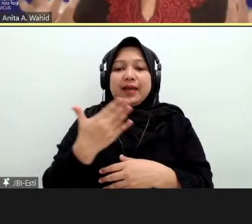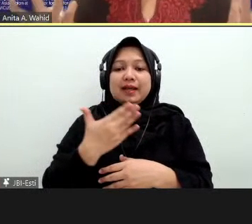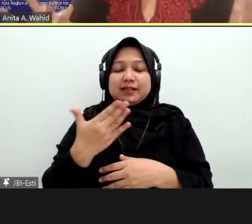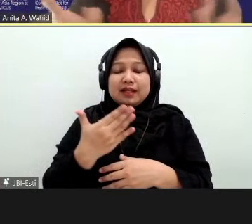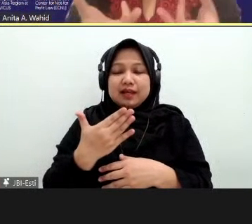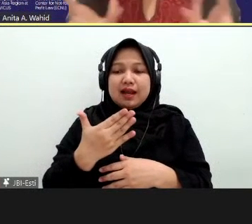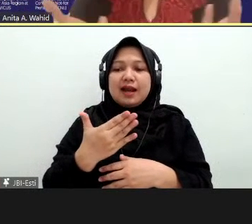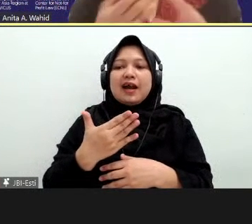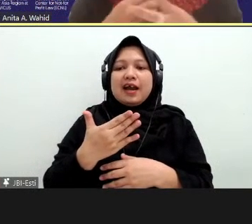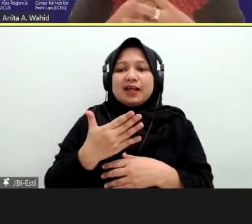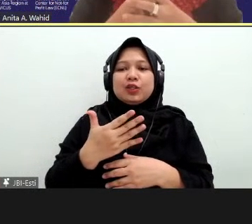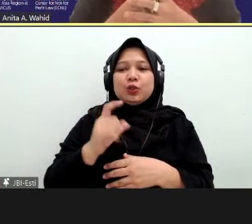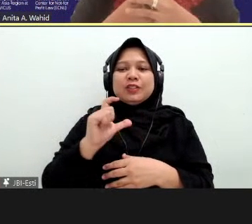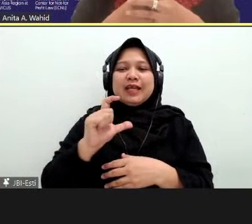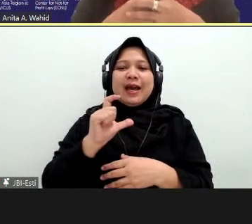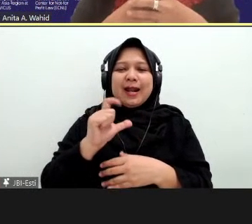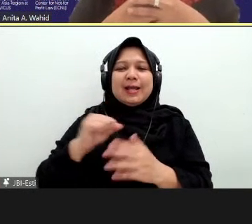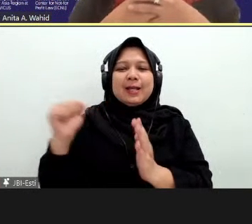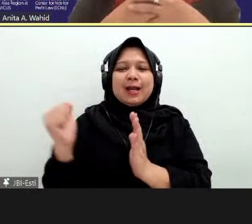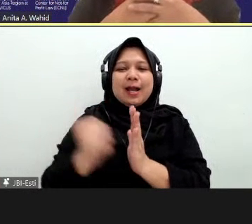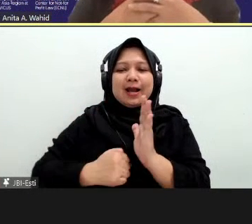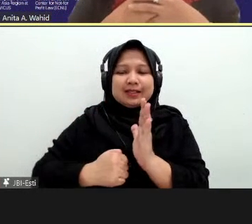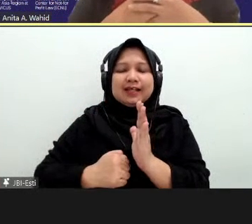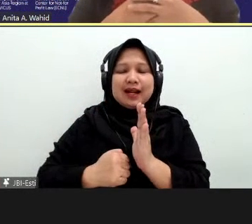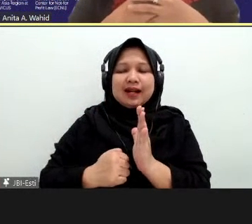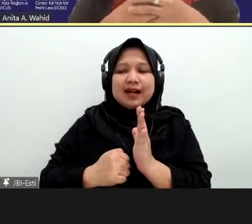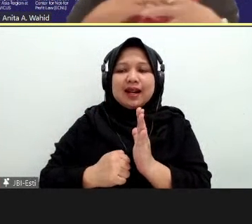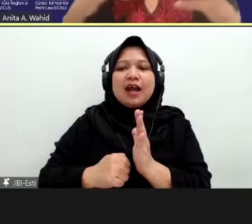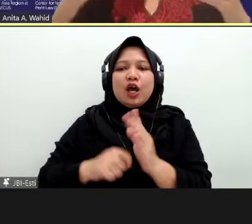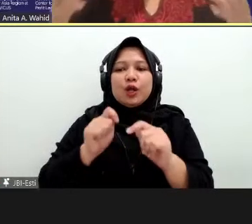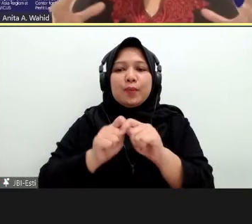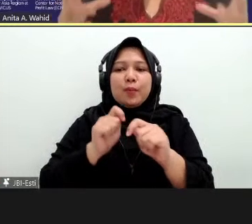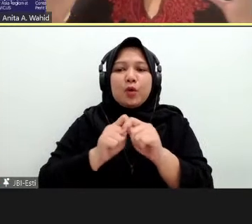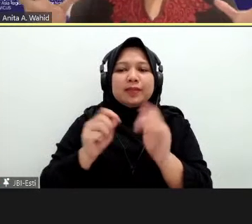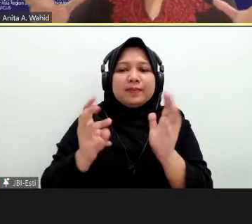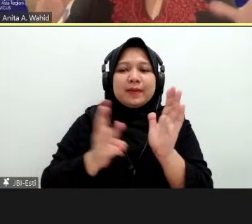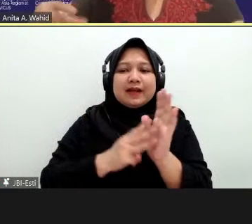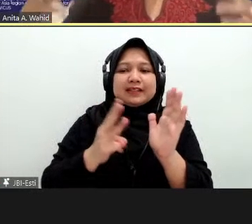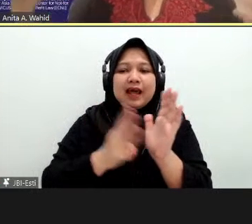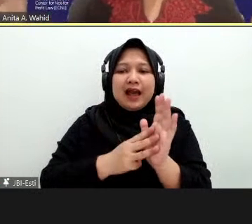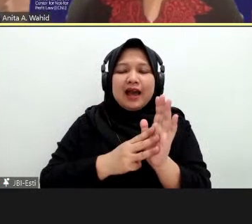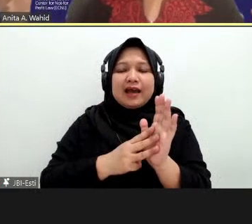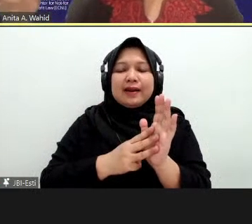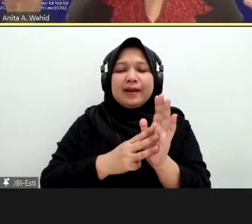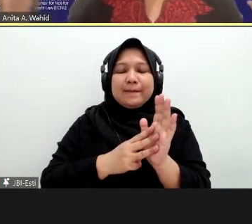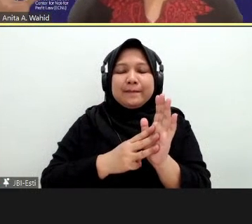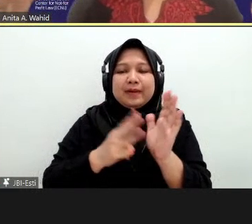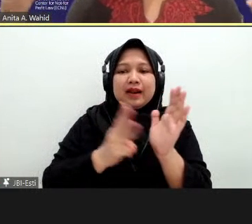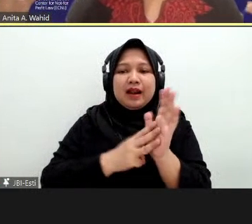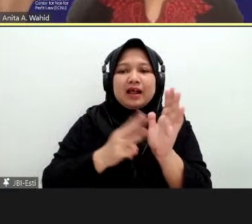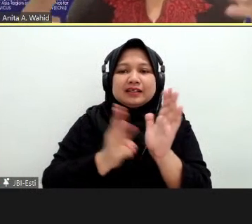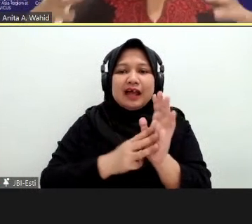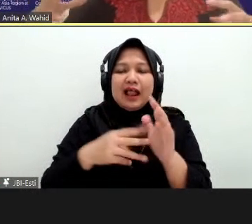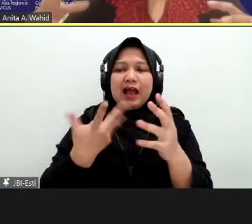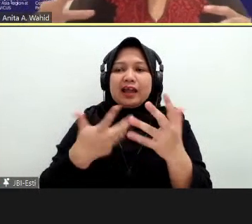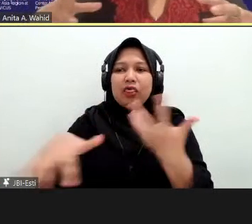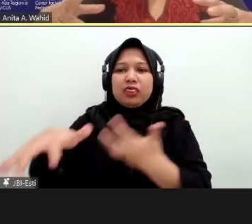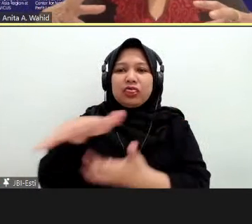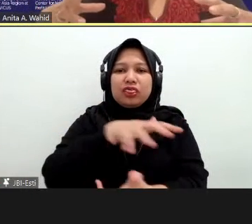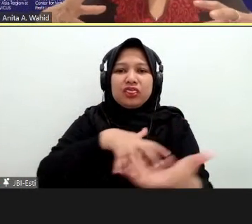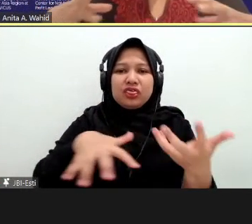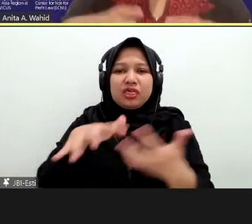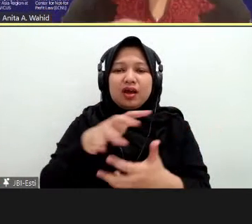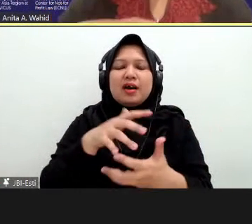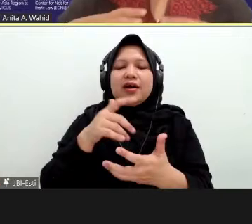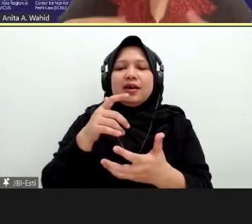Usually, it's quite harsh and harmful as well. They were creating chaotic